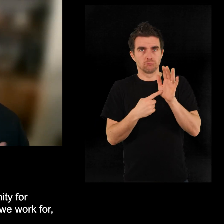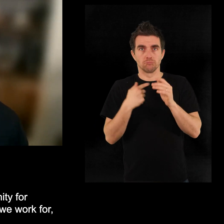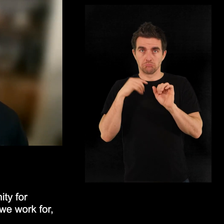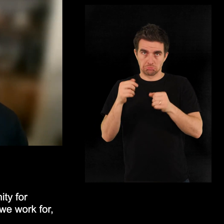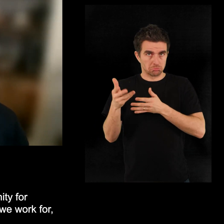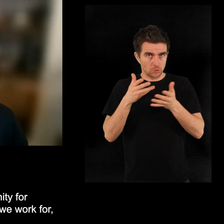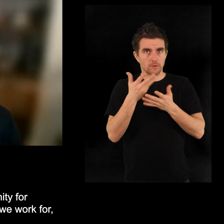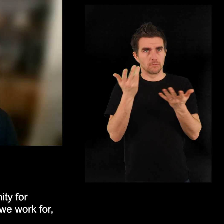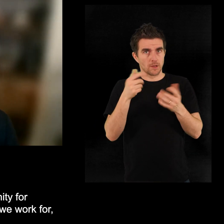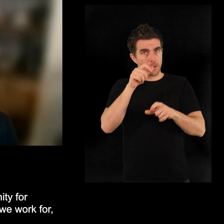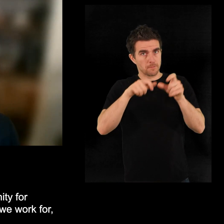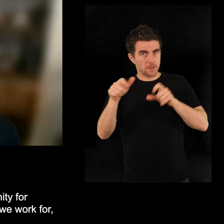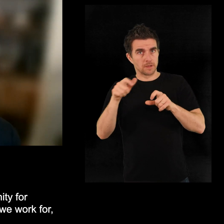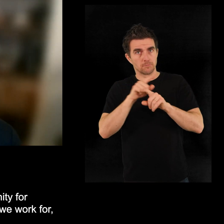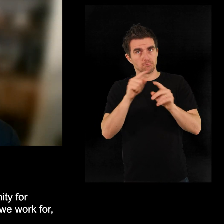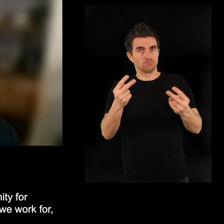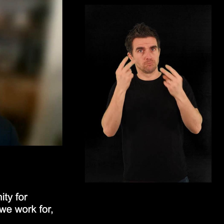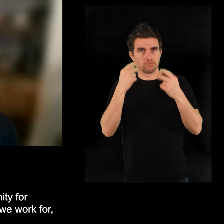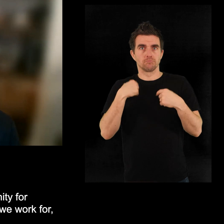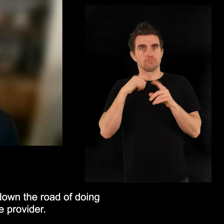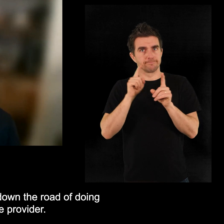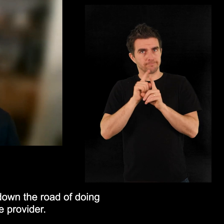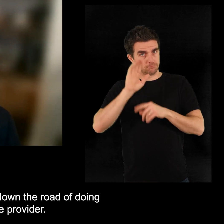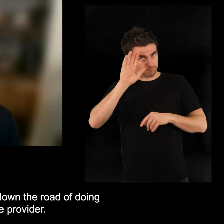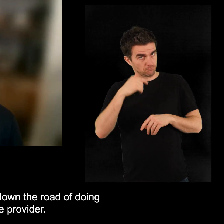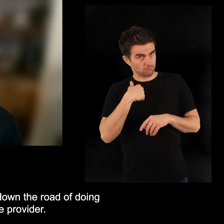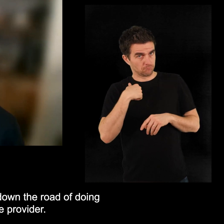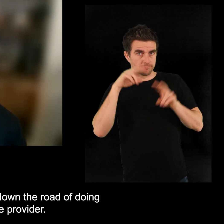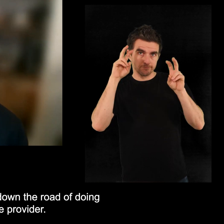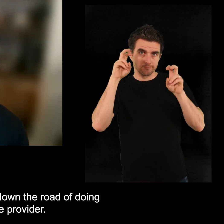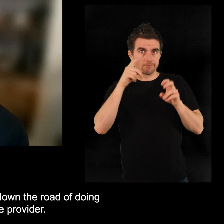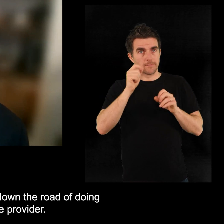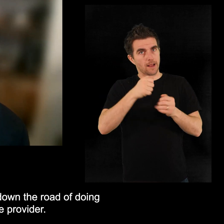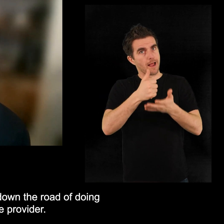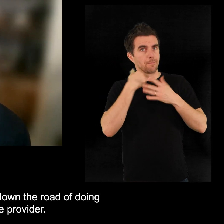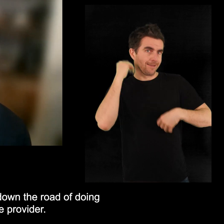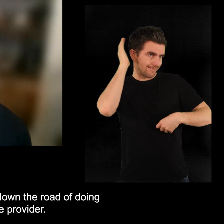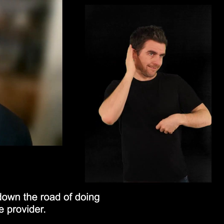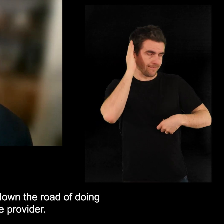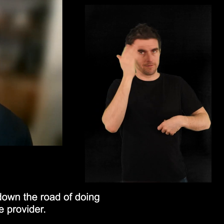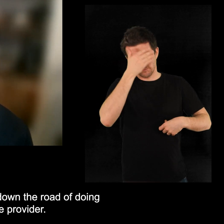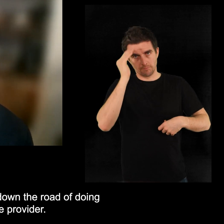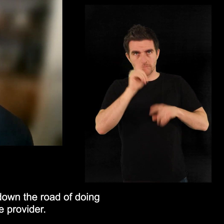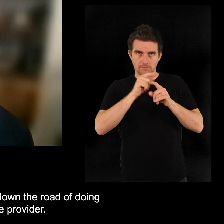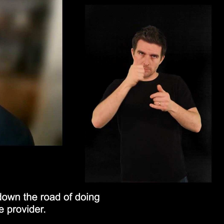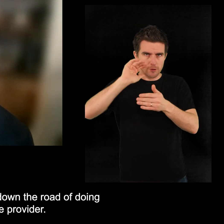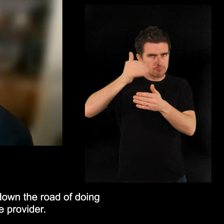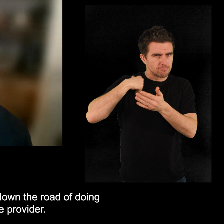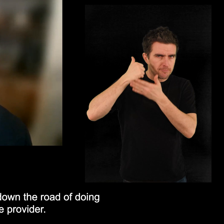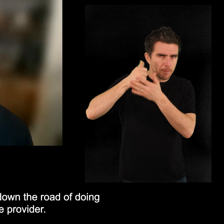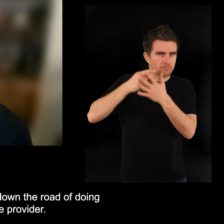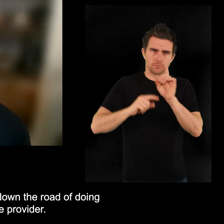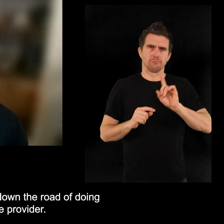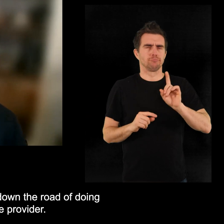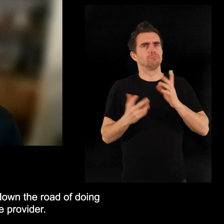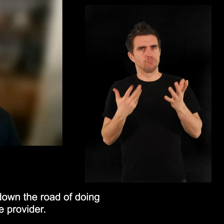having dignity for ourselves and those people we work for, and therefore we do not go down the road of doing things for people as